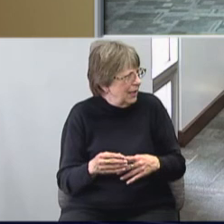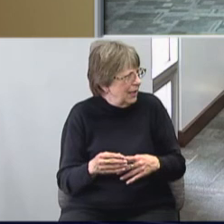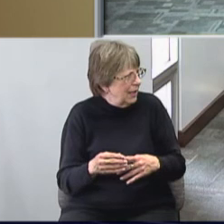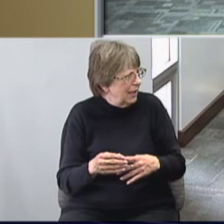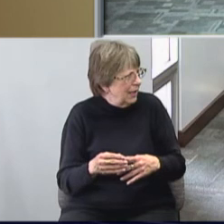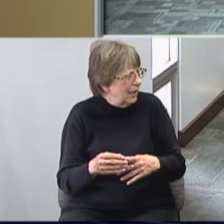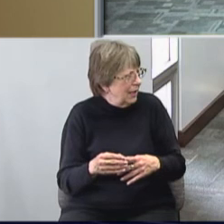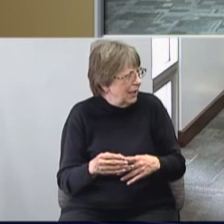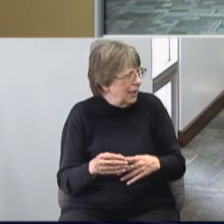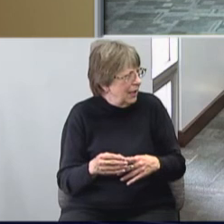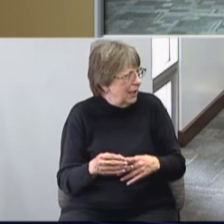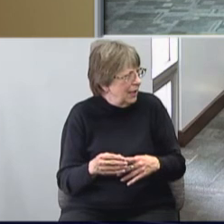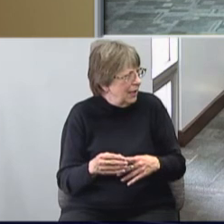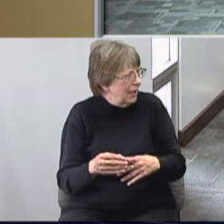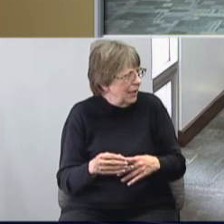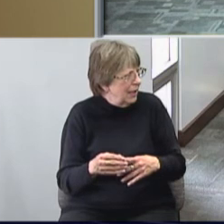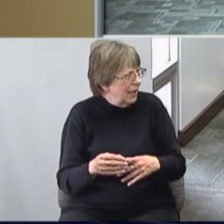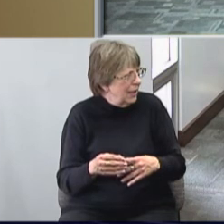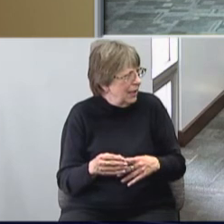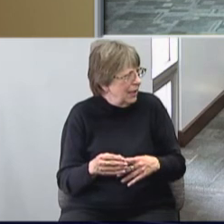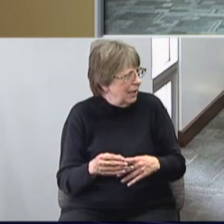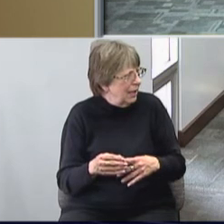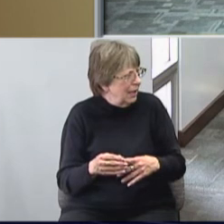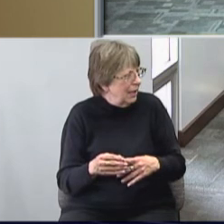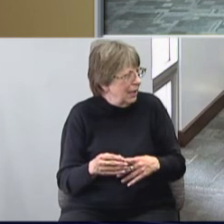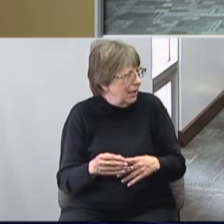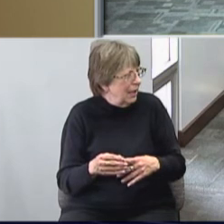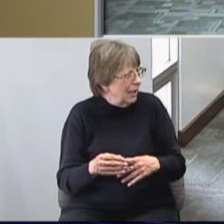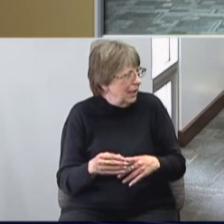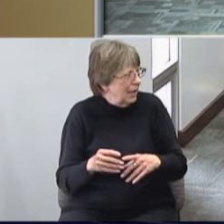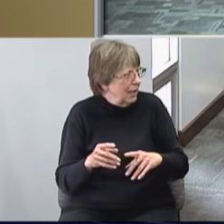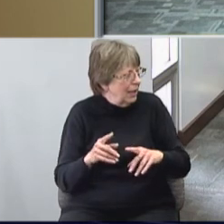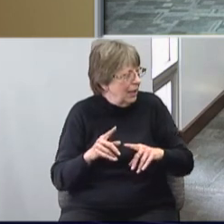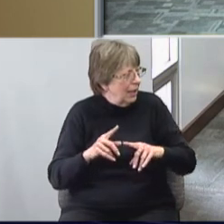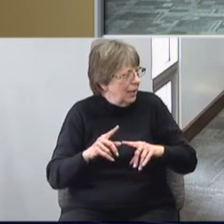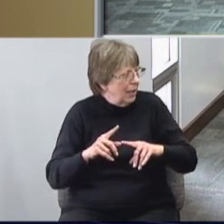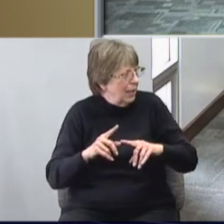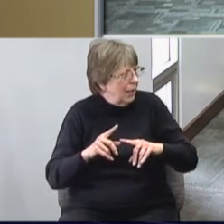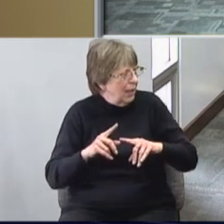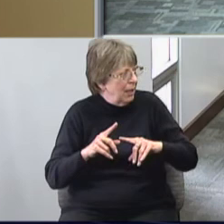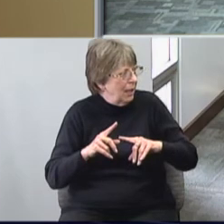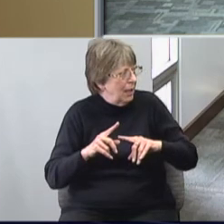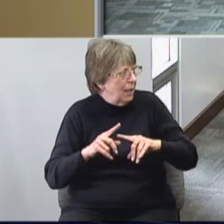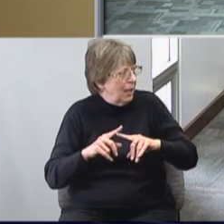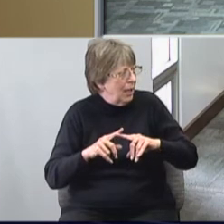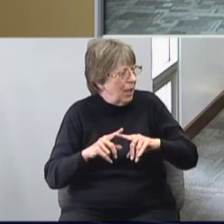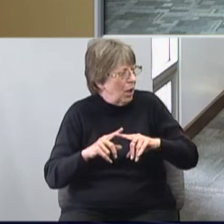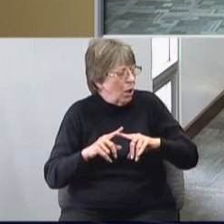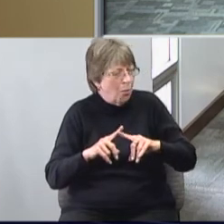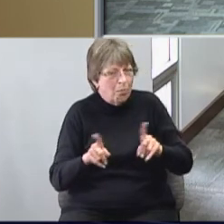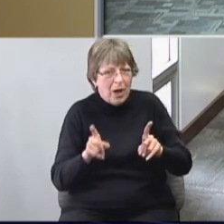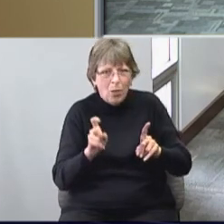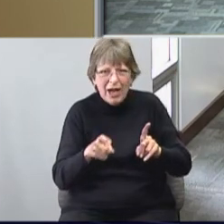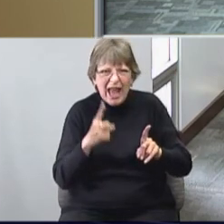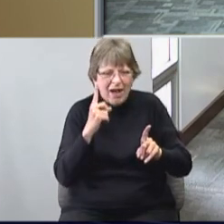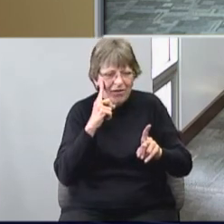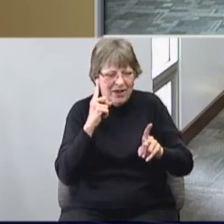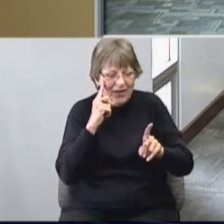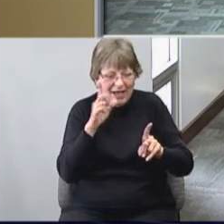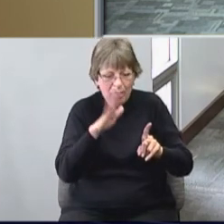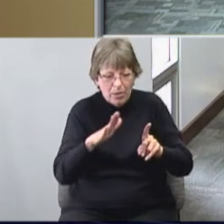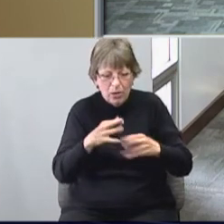think a lot more to the rooms that has the additional convention space, how we're going to deal with